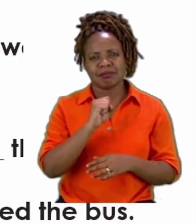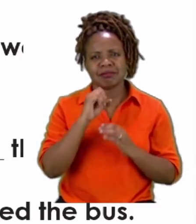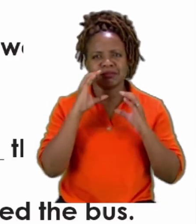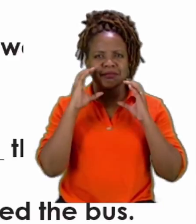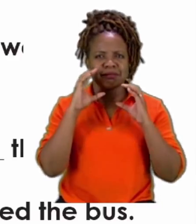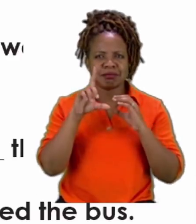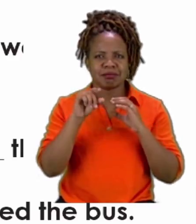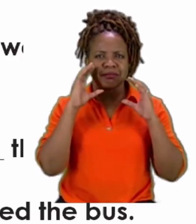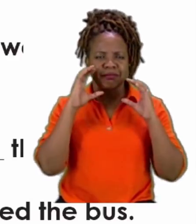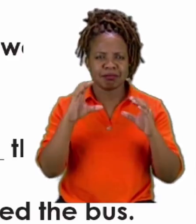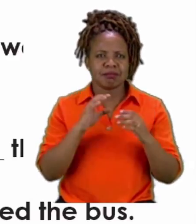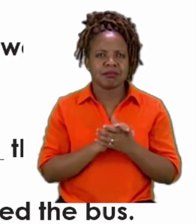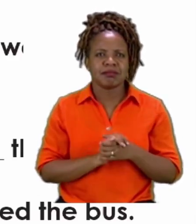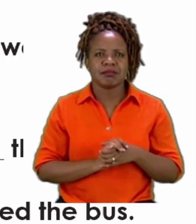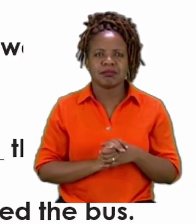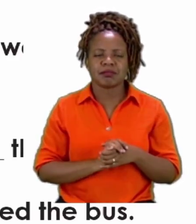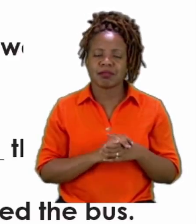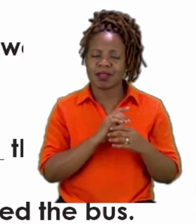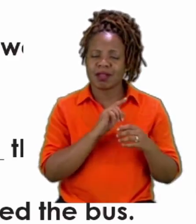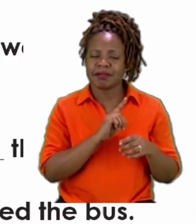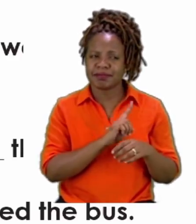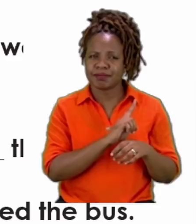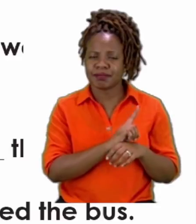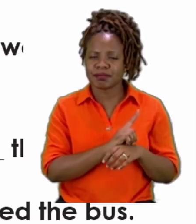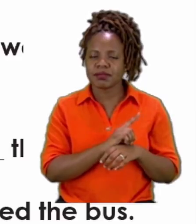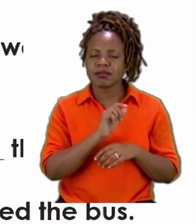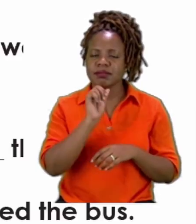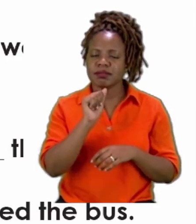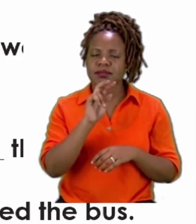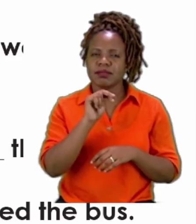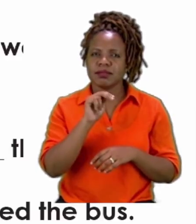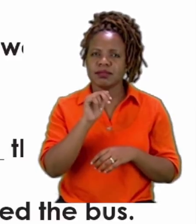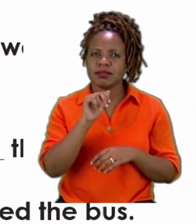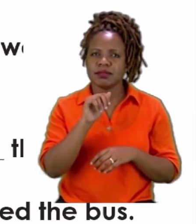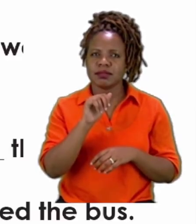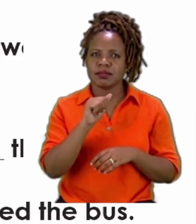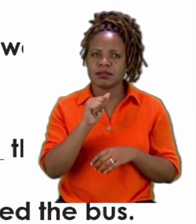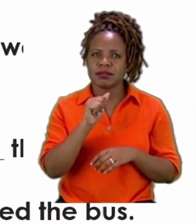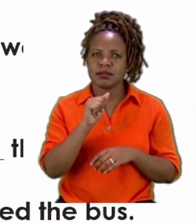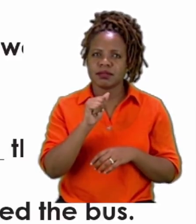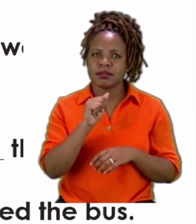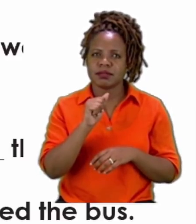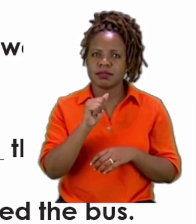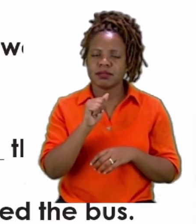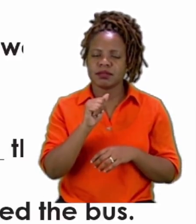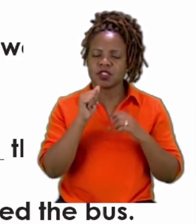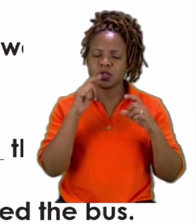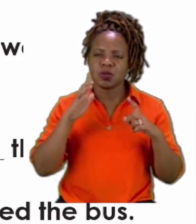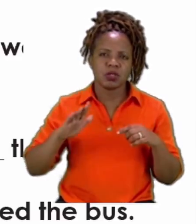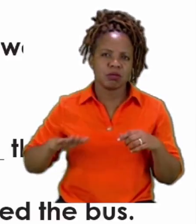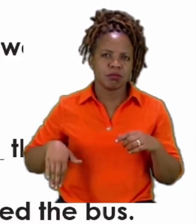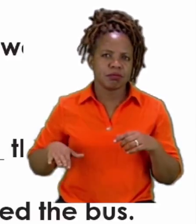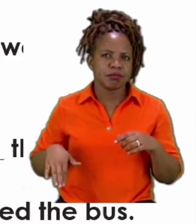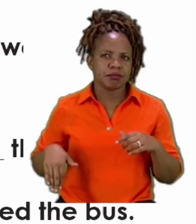that happened was that Anna woke up late, not that she missed the bus.